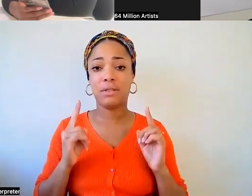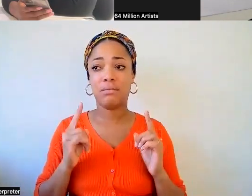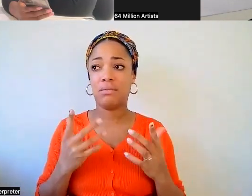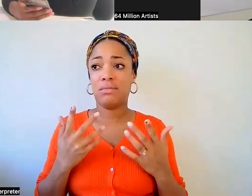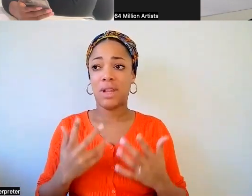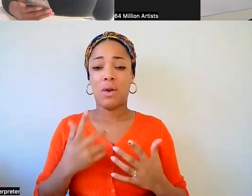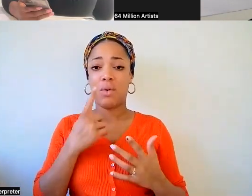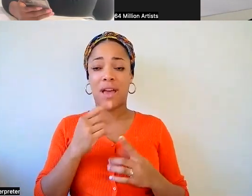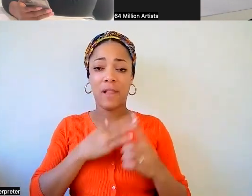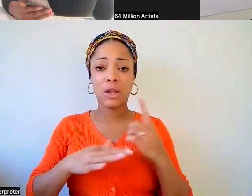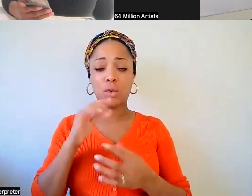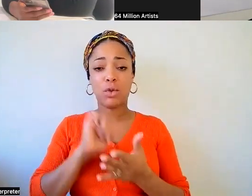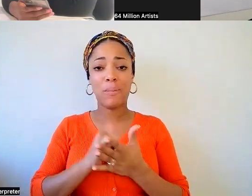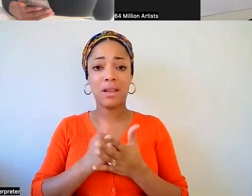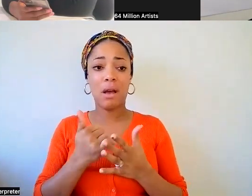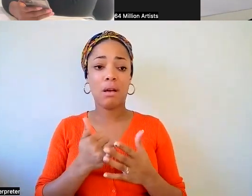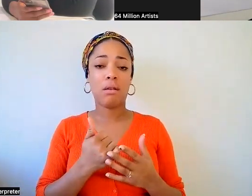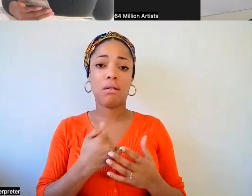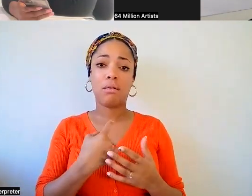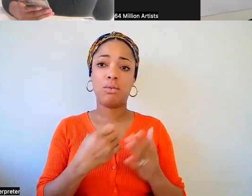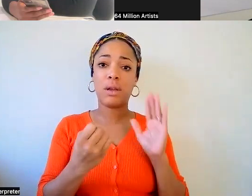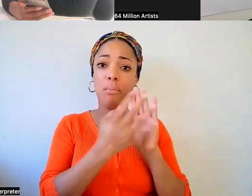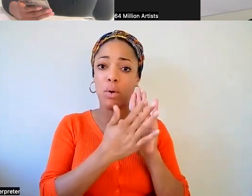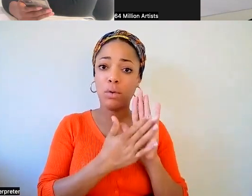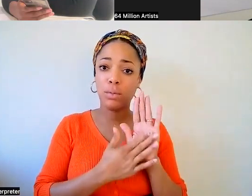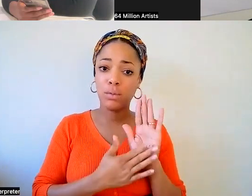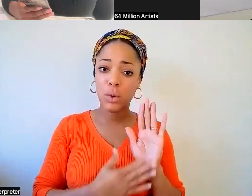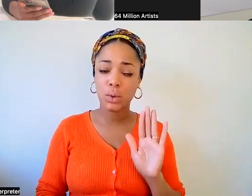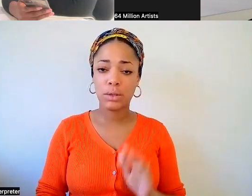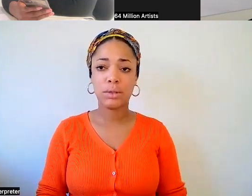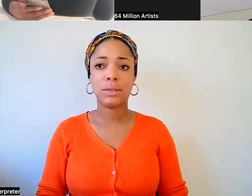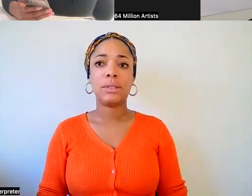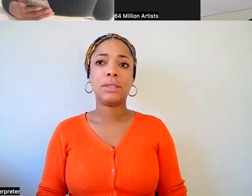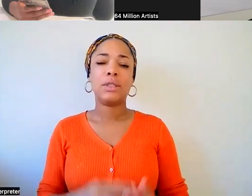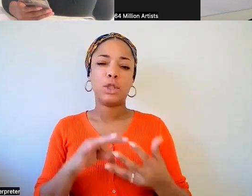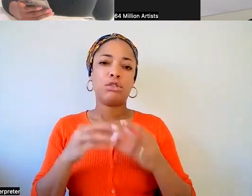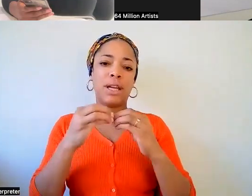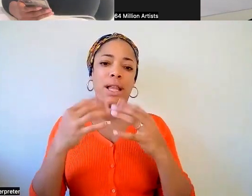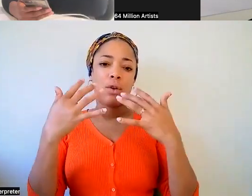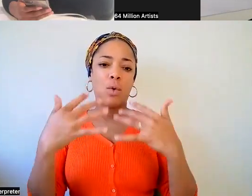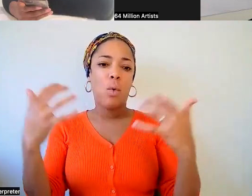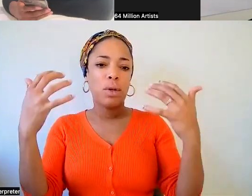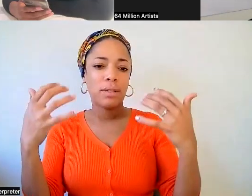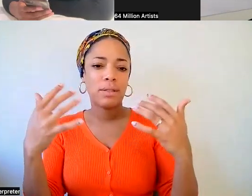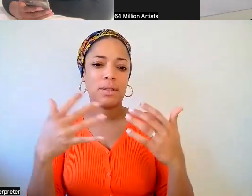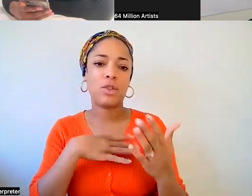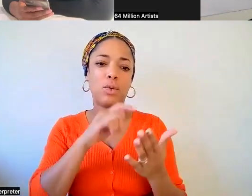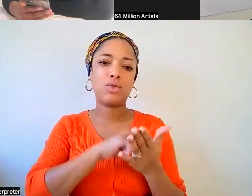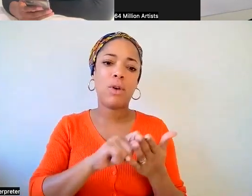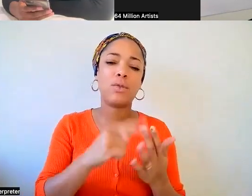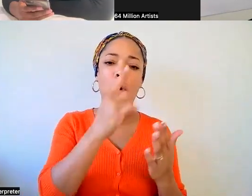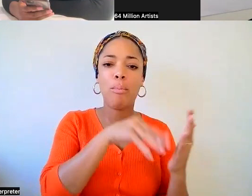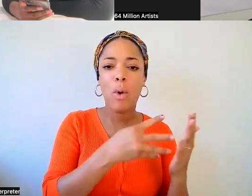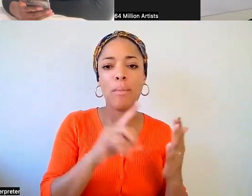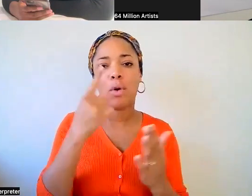an audience, right? So you then build up an audience, and then you want to write more for your audience. So you'll then write another poem, and another poem, and another poem. Maybe